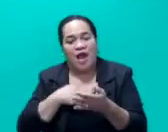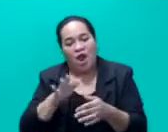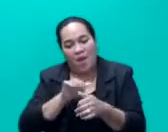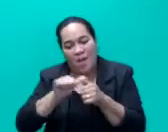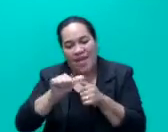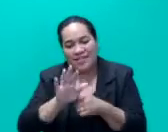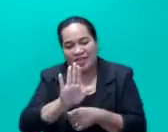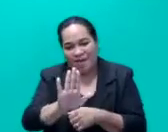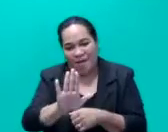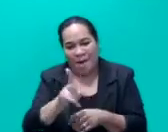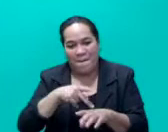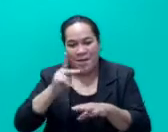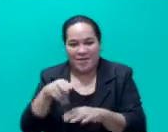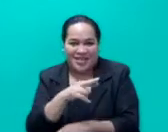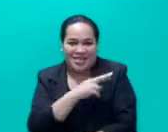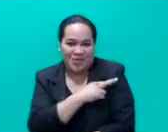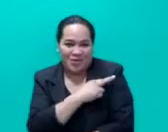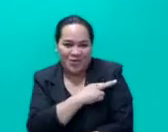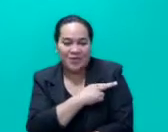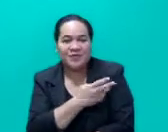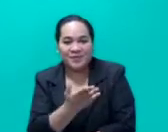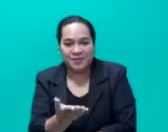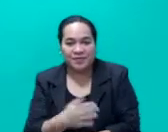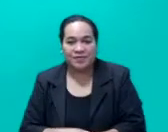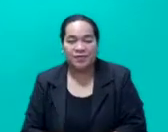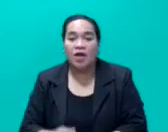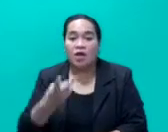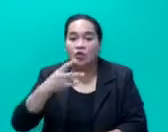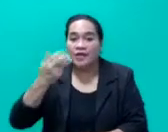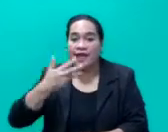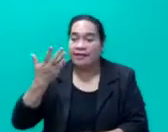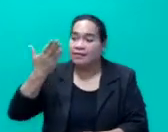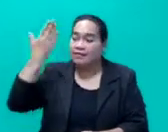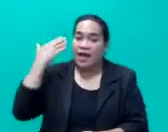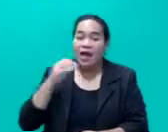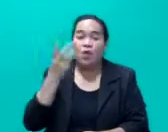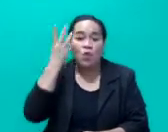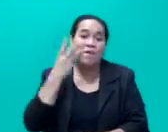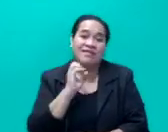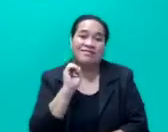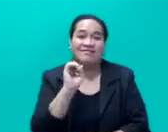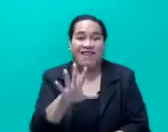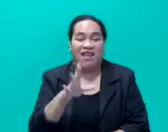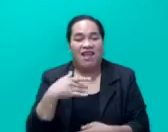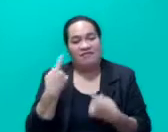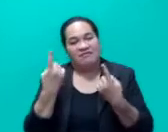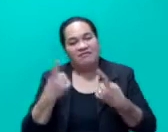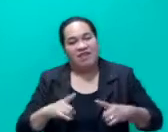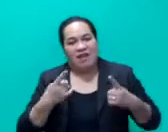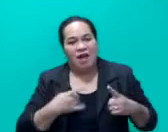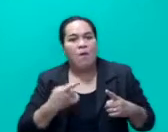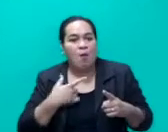her parliamentary roles. Mr. Speaker, in 2019, 10 Fijian women lost their lives due to intimate partner